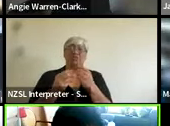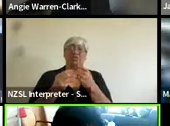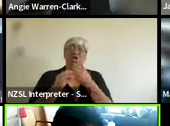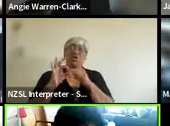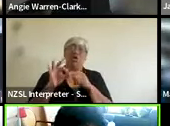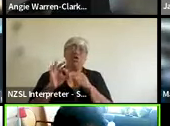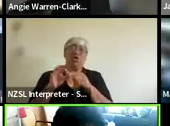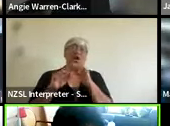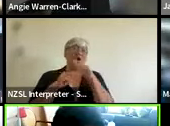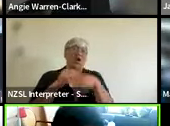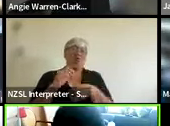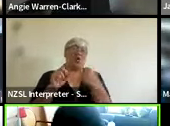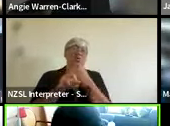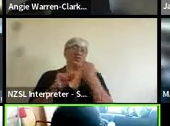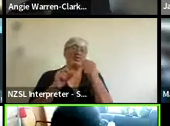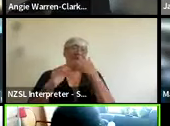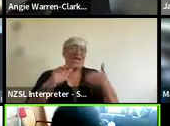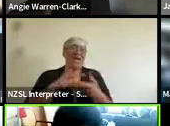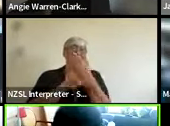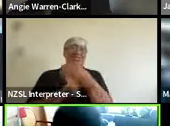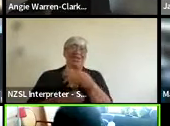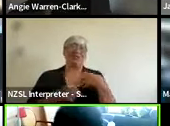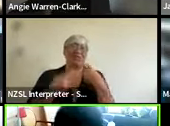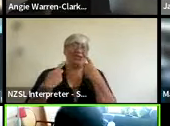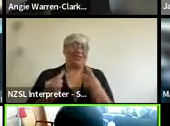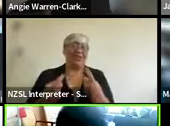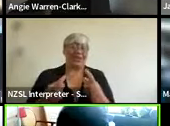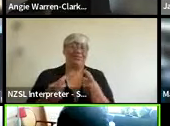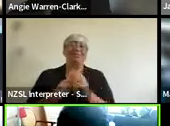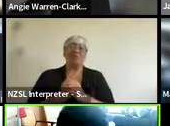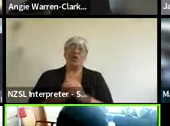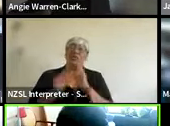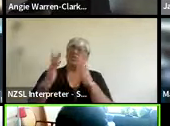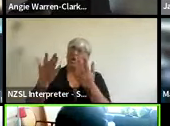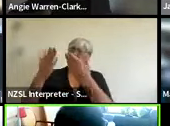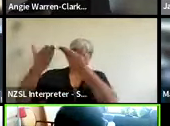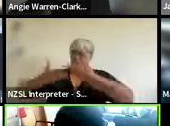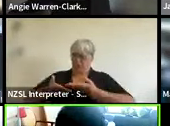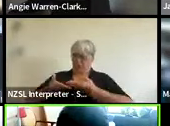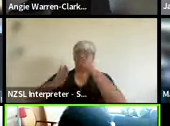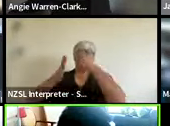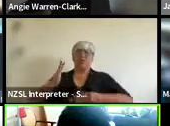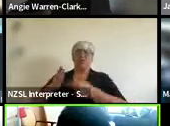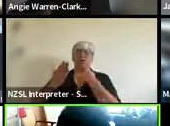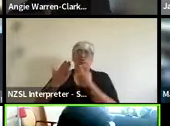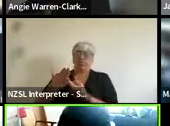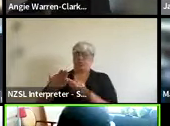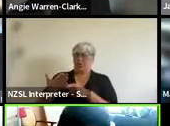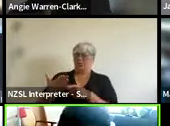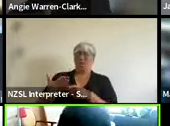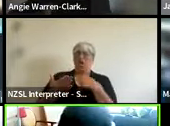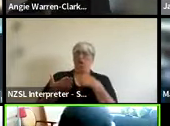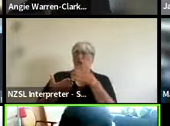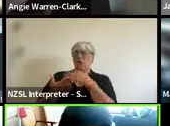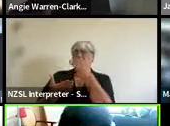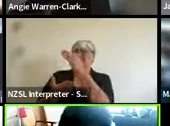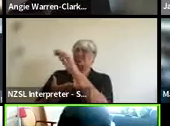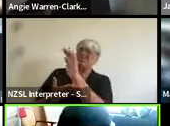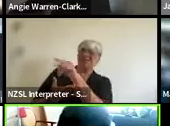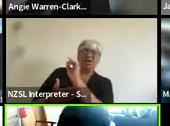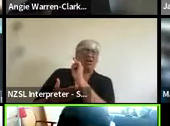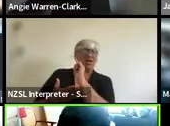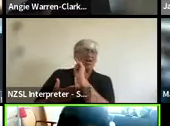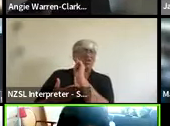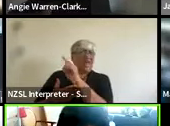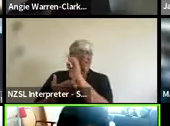care, it is the action of serving a trespass notice. I asked the questioner, is the action of